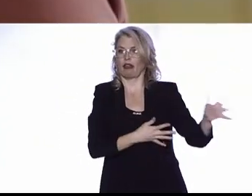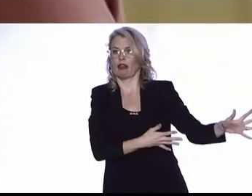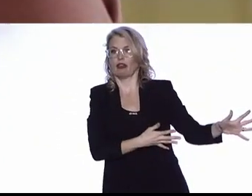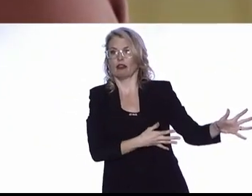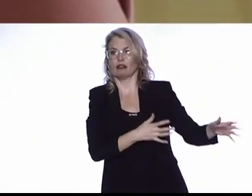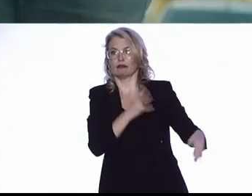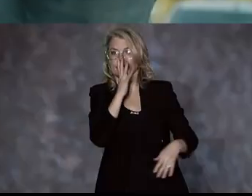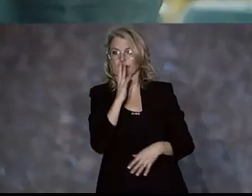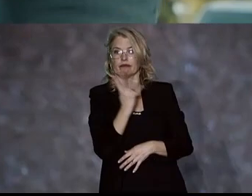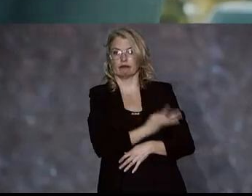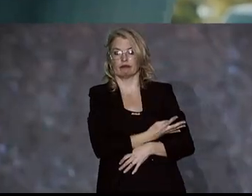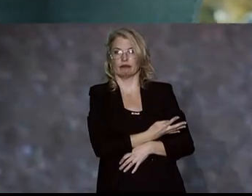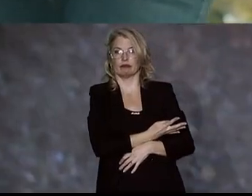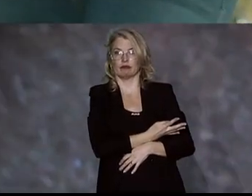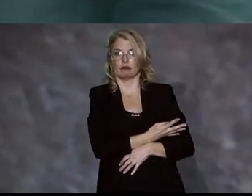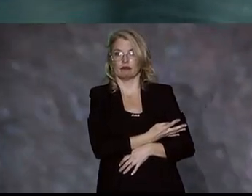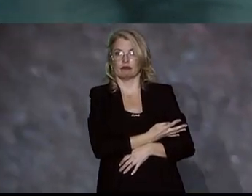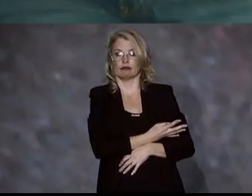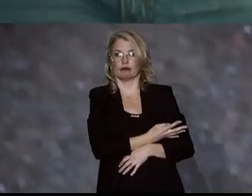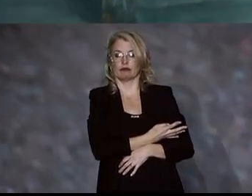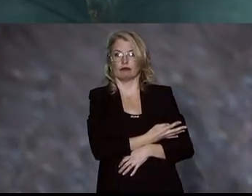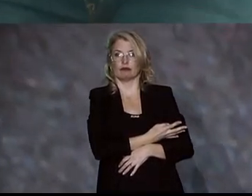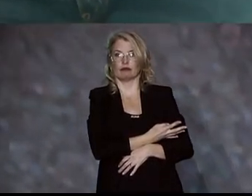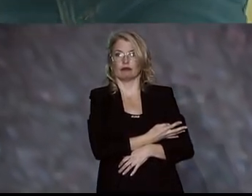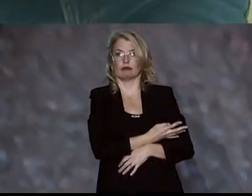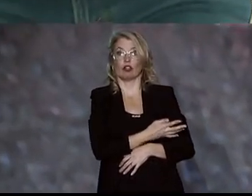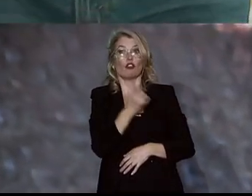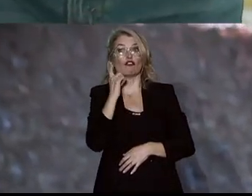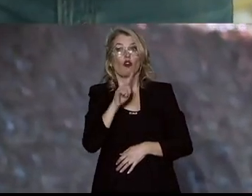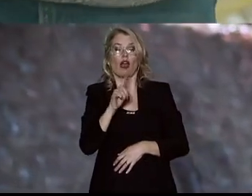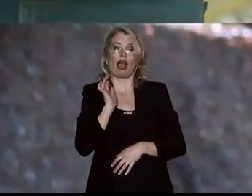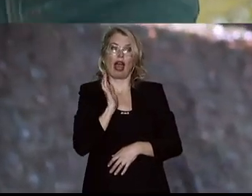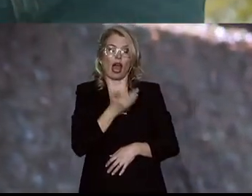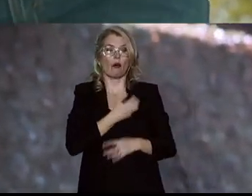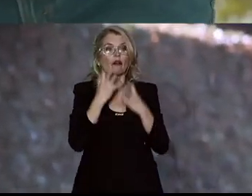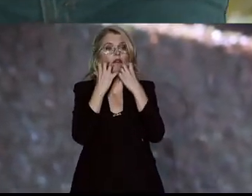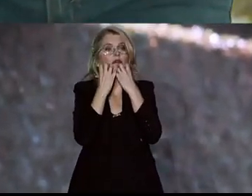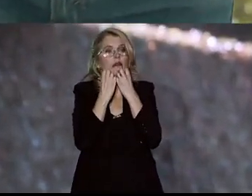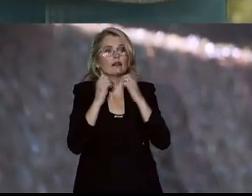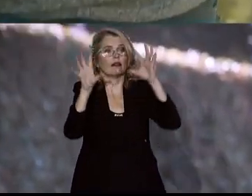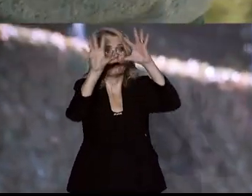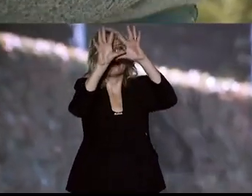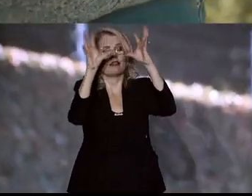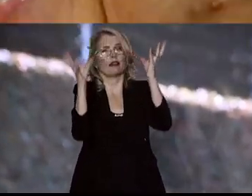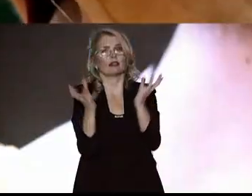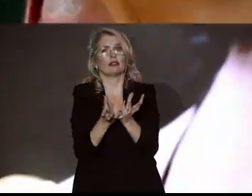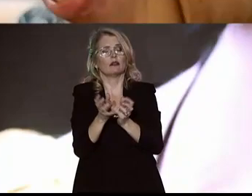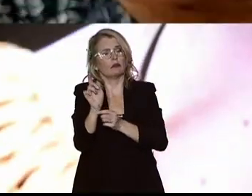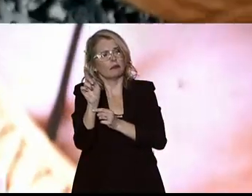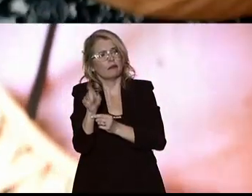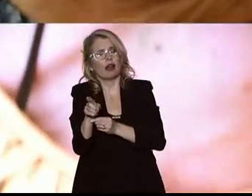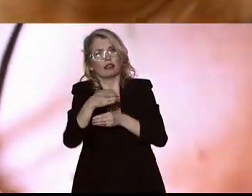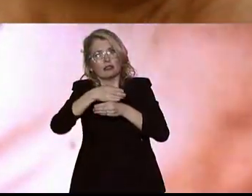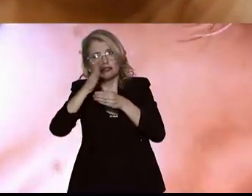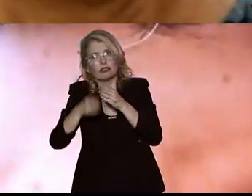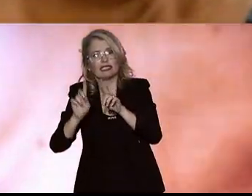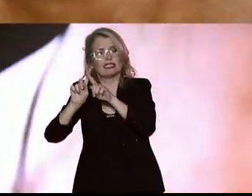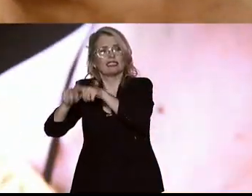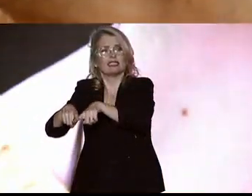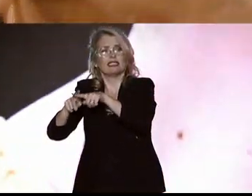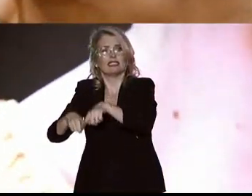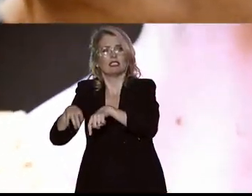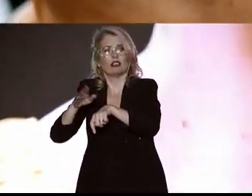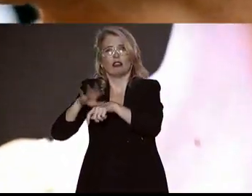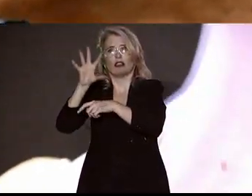afford not to act. For the sake of our planet, we must end our reliance on